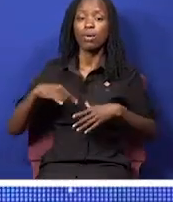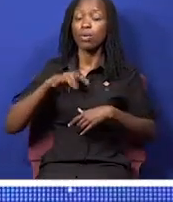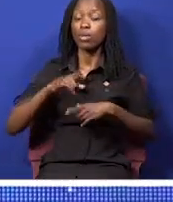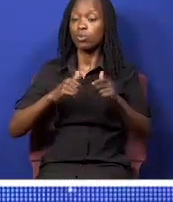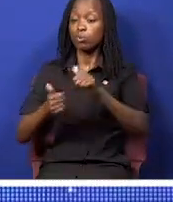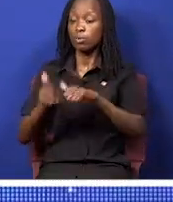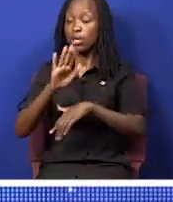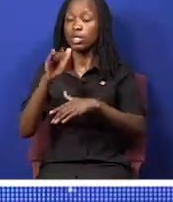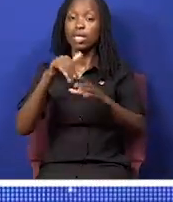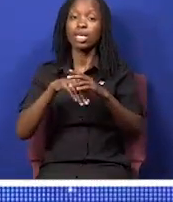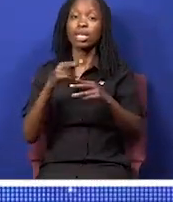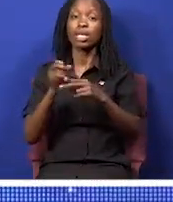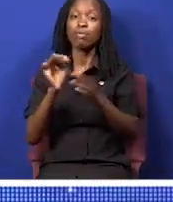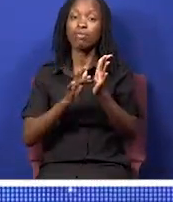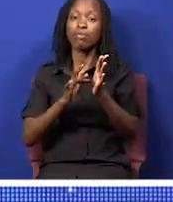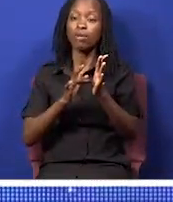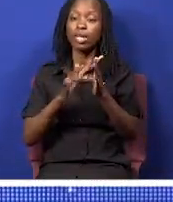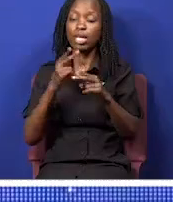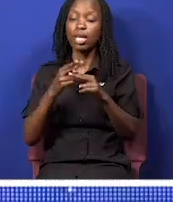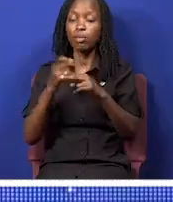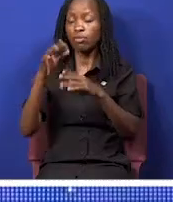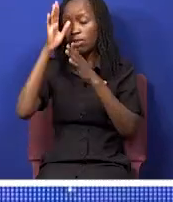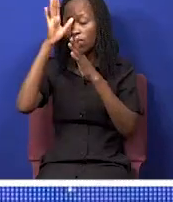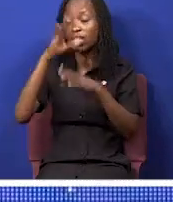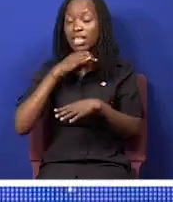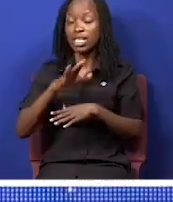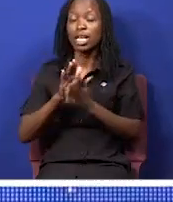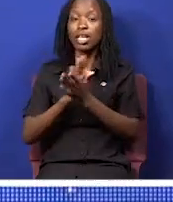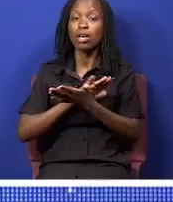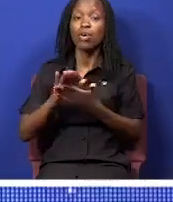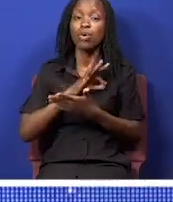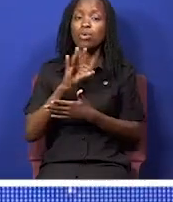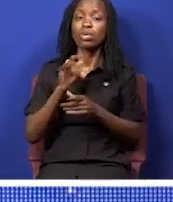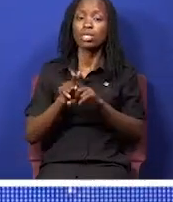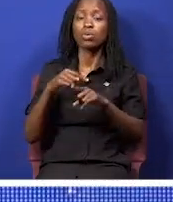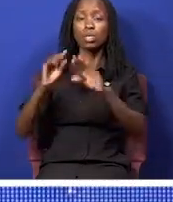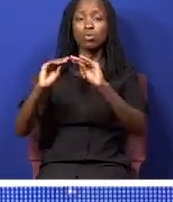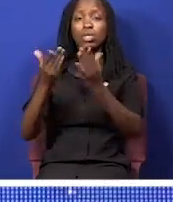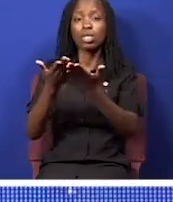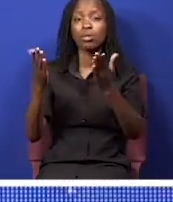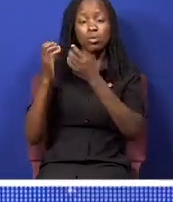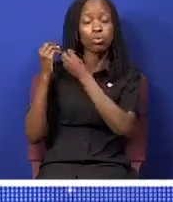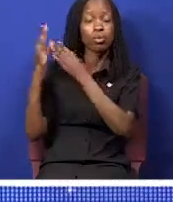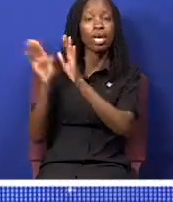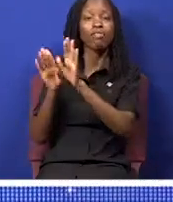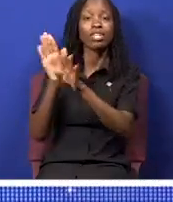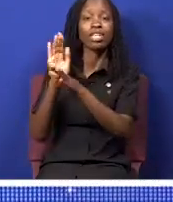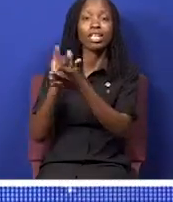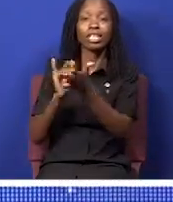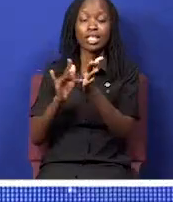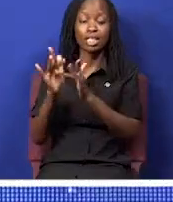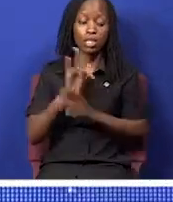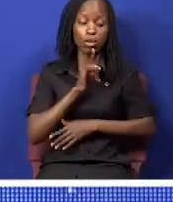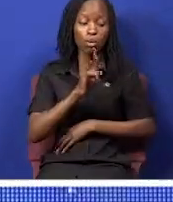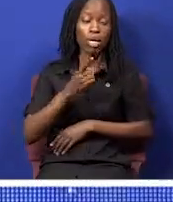We are to baptize them in the name of the Father and the Son of the and the Holy Spirit. And we are to teach them to obey everything that